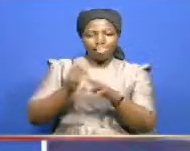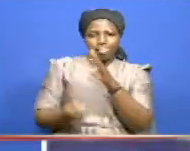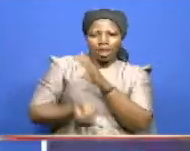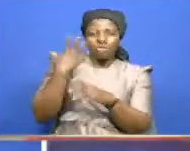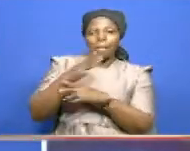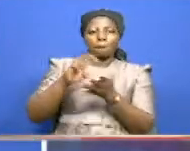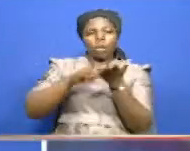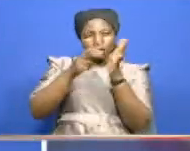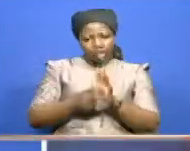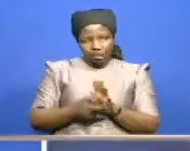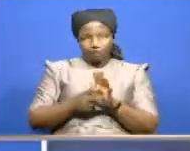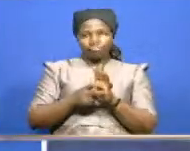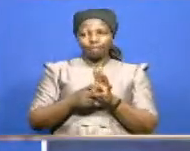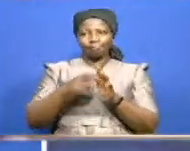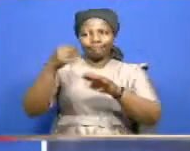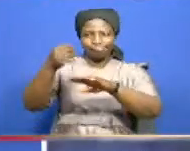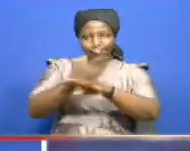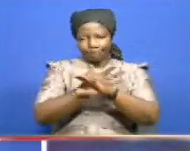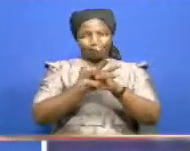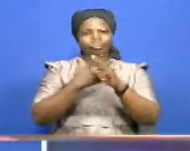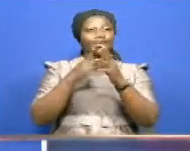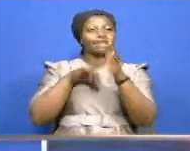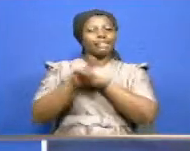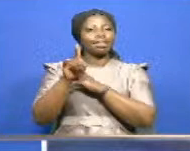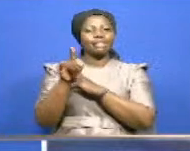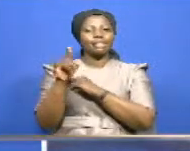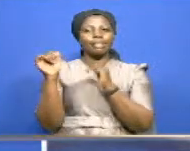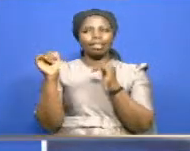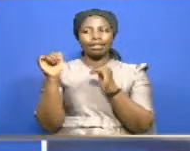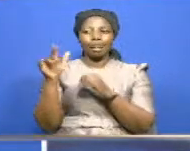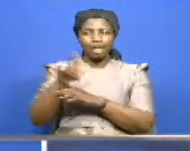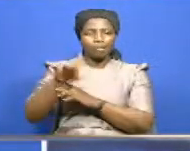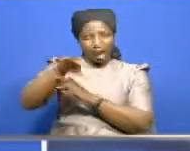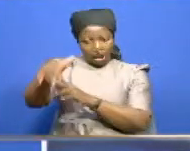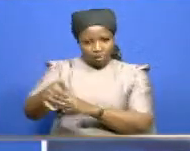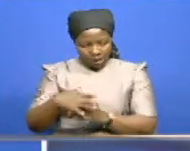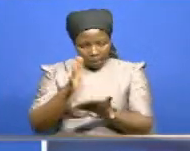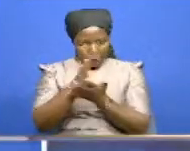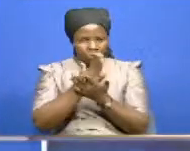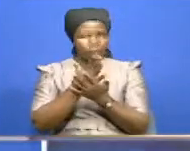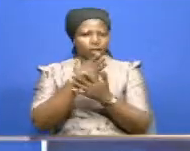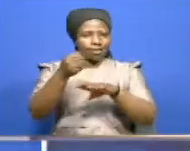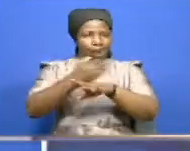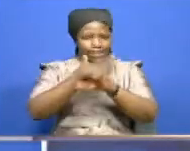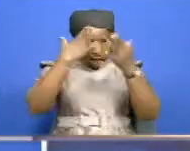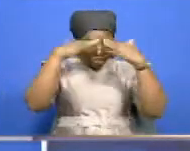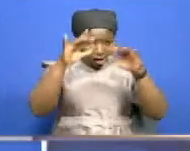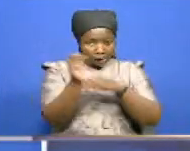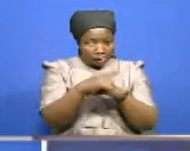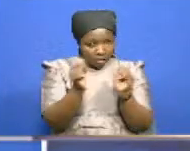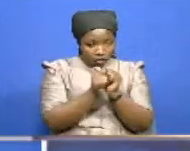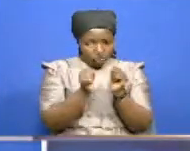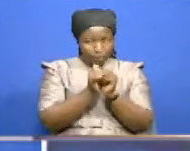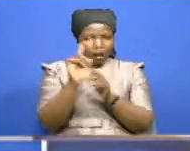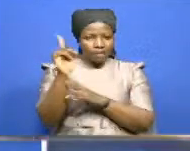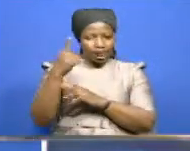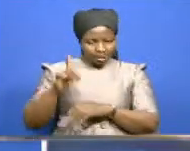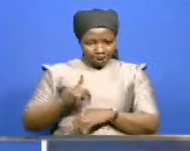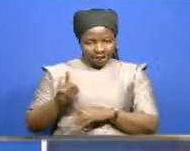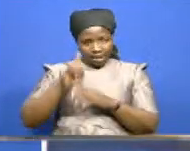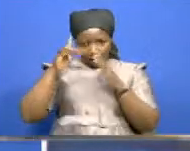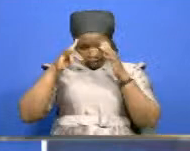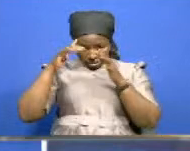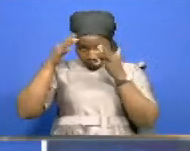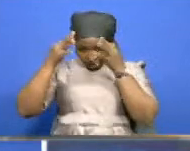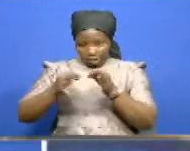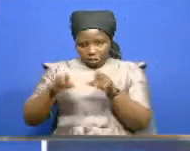Clinic in Laikipia County as part of the breast cancer awareness activities in the month of October, the First Lady committed to continue